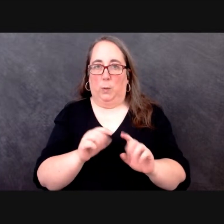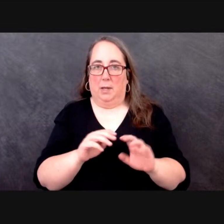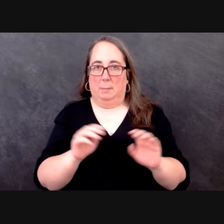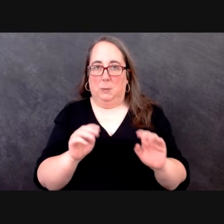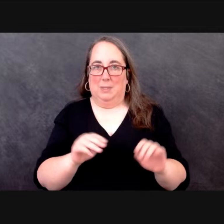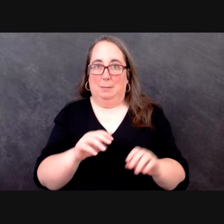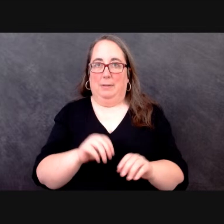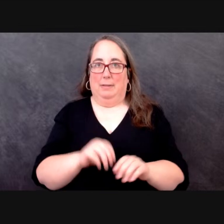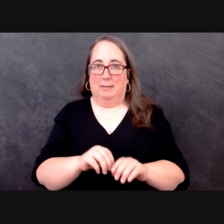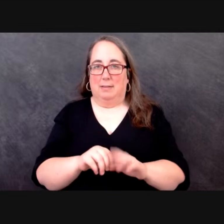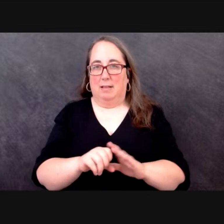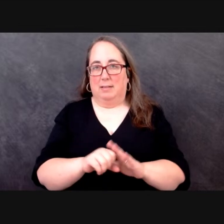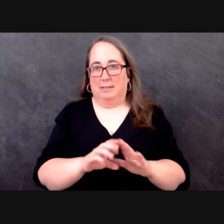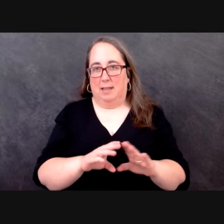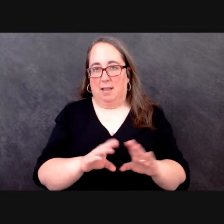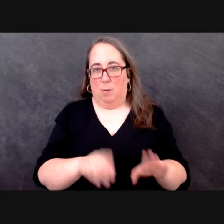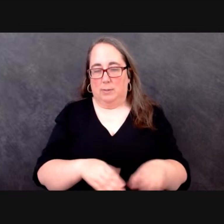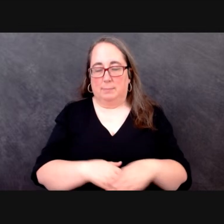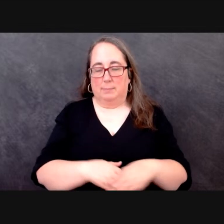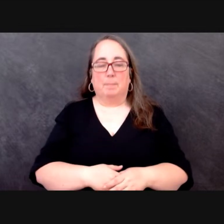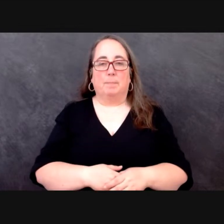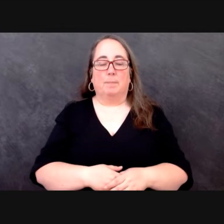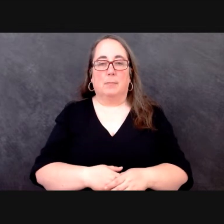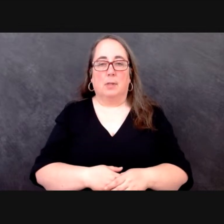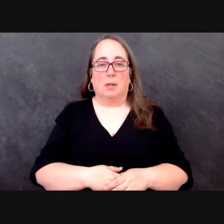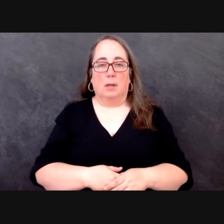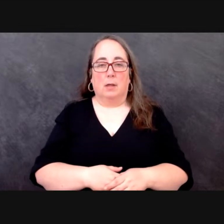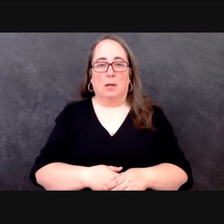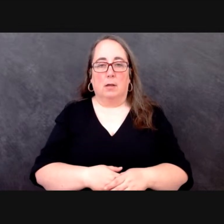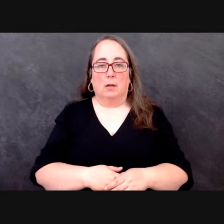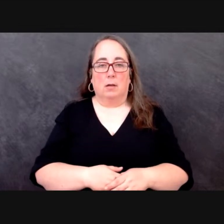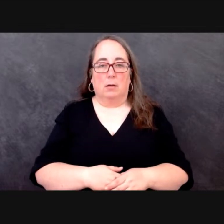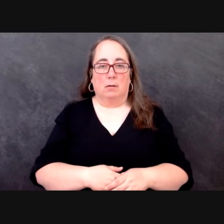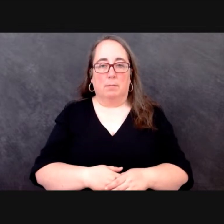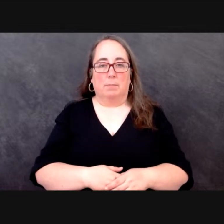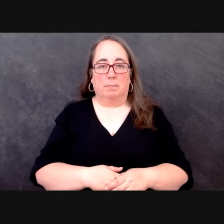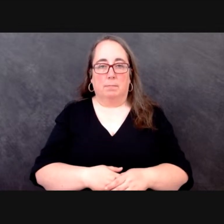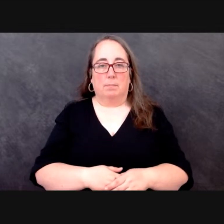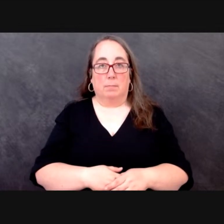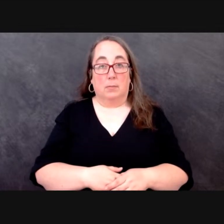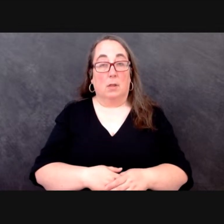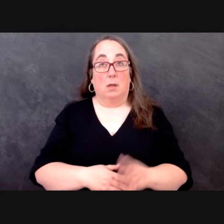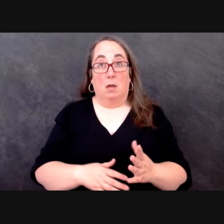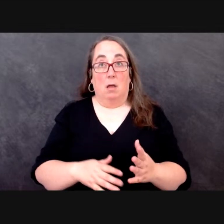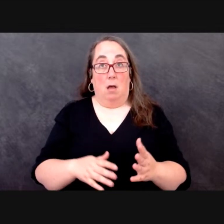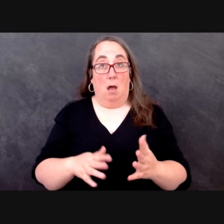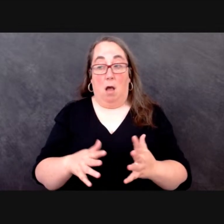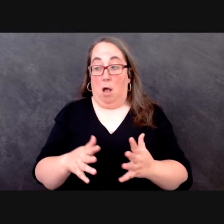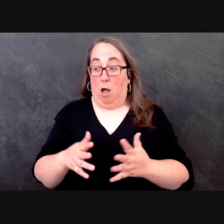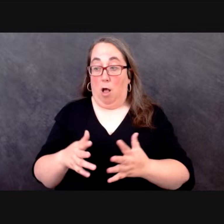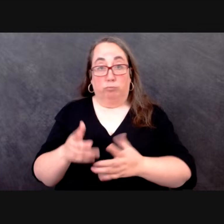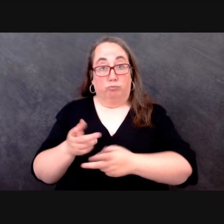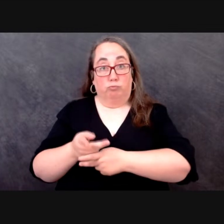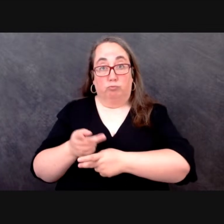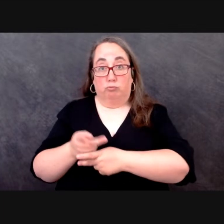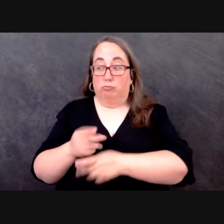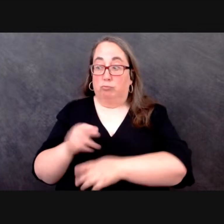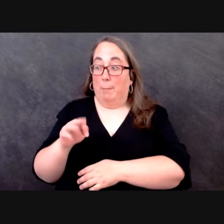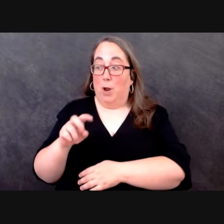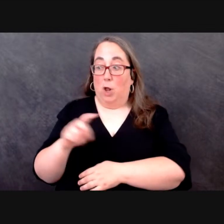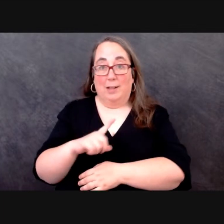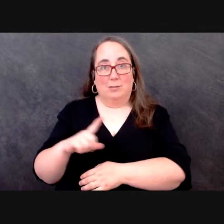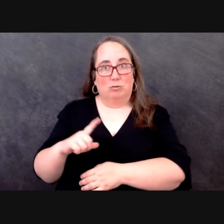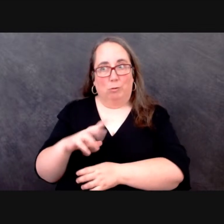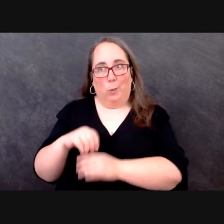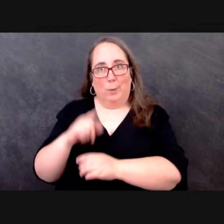House. Balancing a museum collection with the modern needs of the Maryland legislature and its many bosses, including the